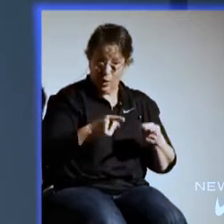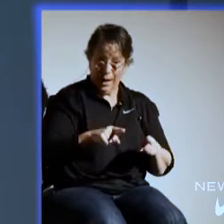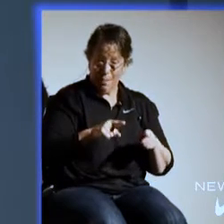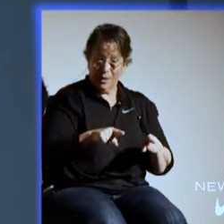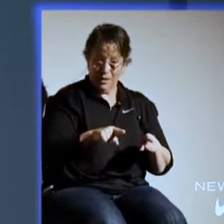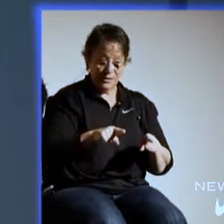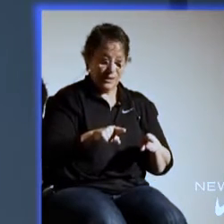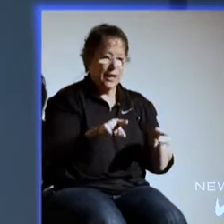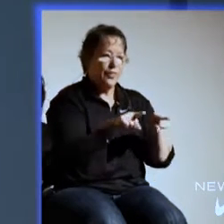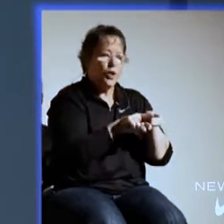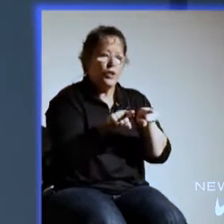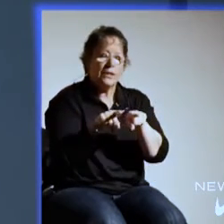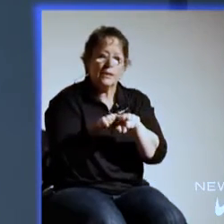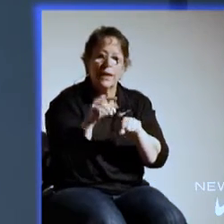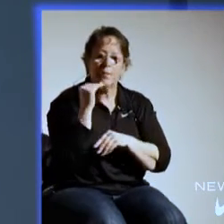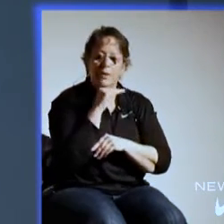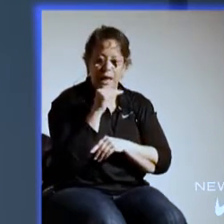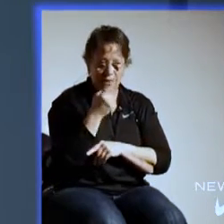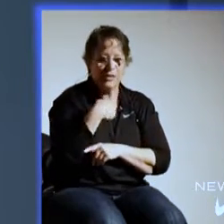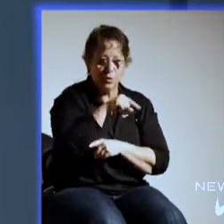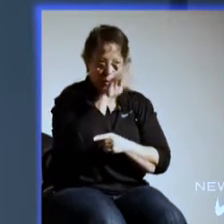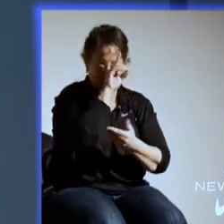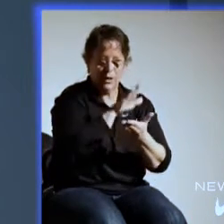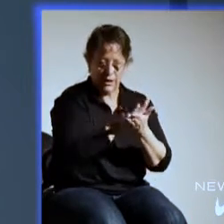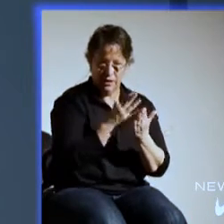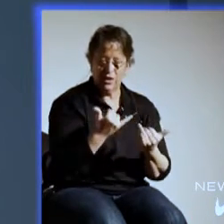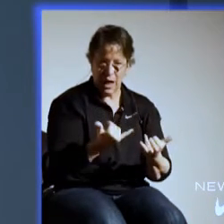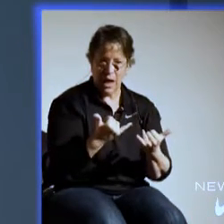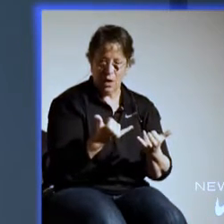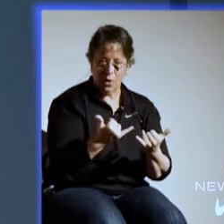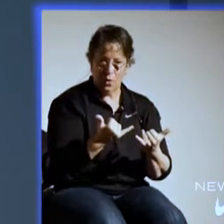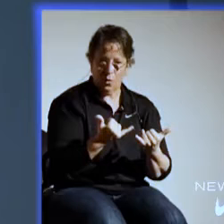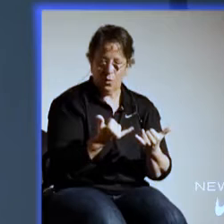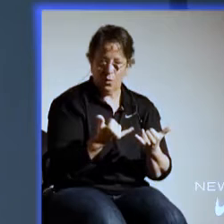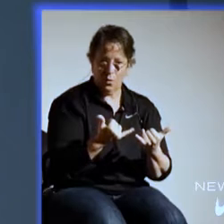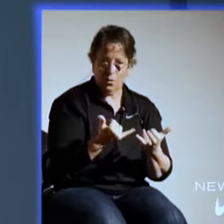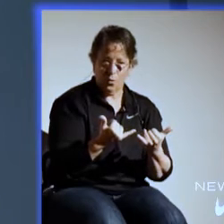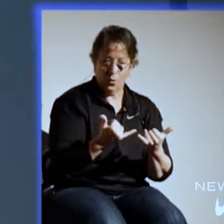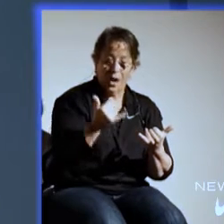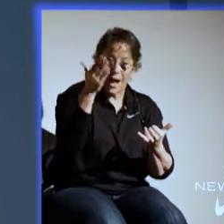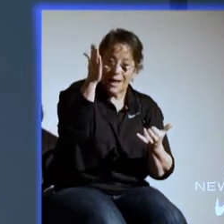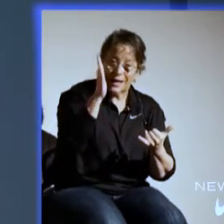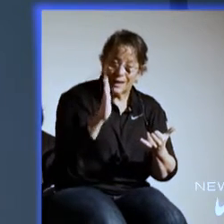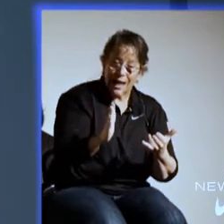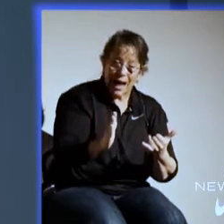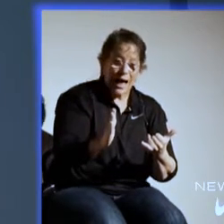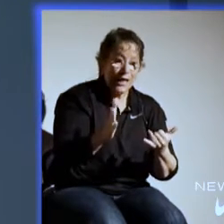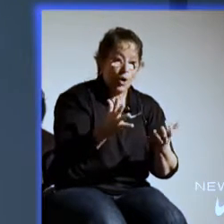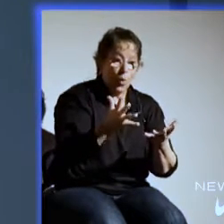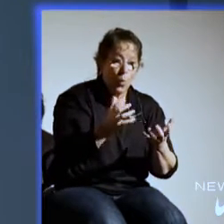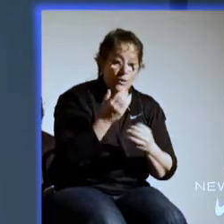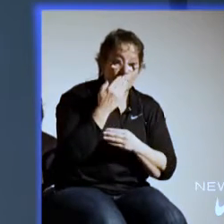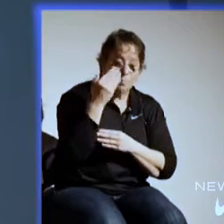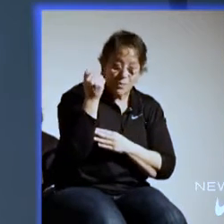same lies that you and I are tempted to believe. God doesn't have your best in mind. God's holding out on